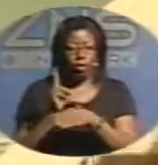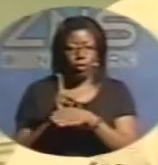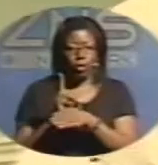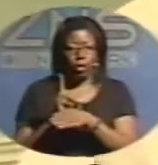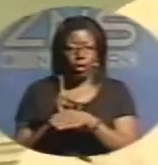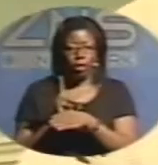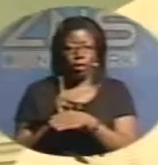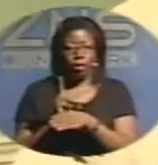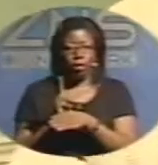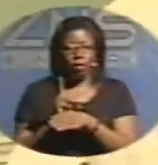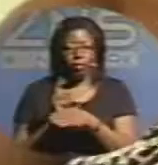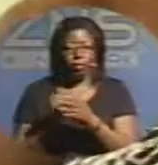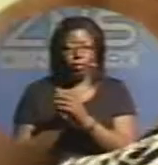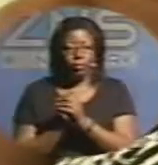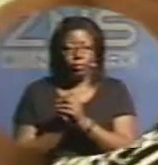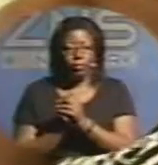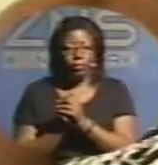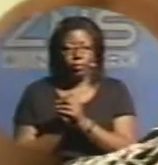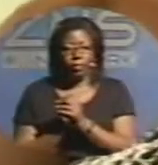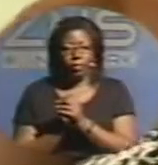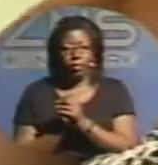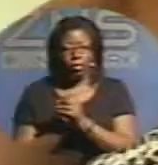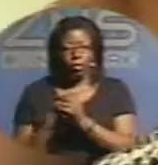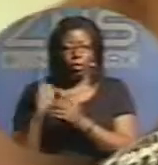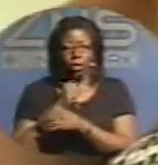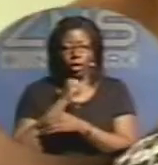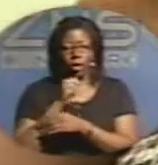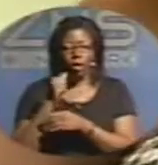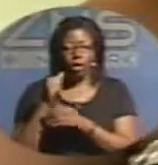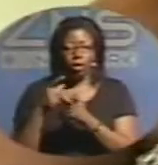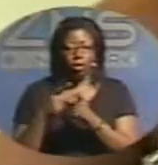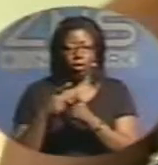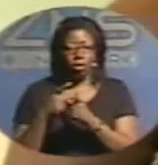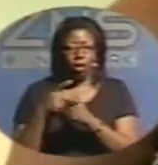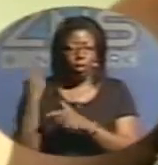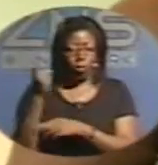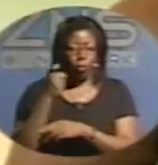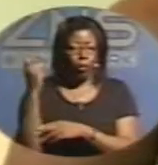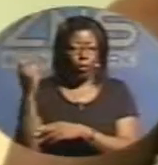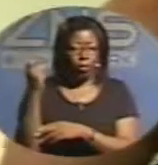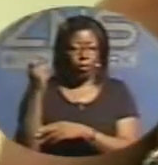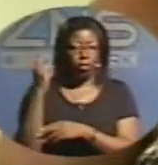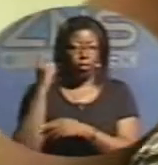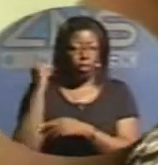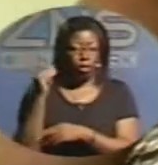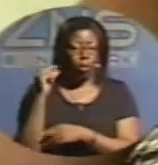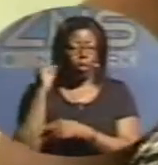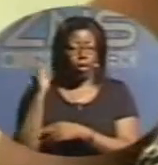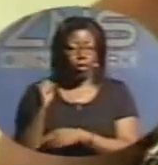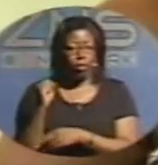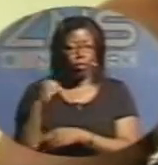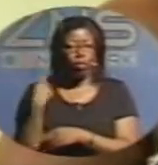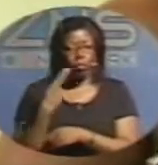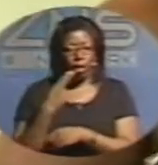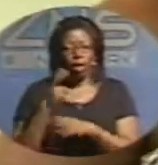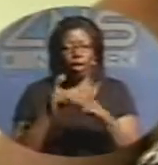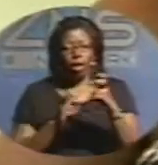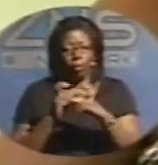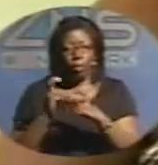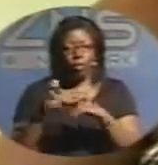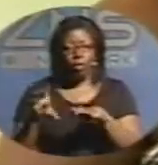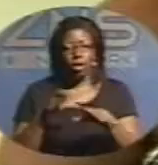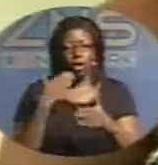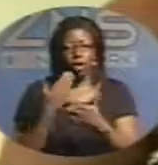running, you know, in the sprints. We didn't win the gold, silver, or bronze, but we competed and we did a good job.